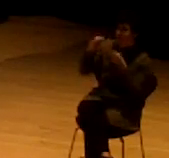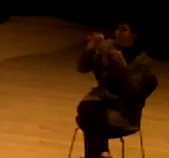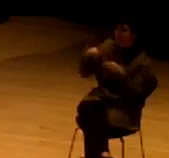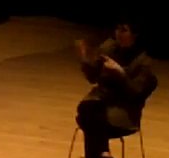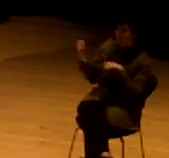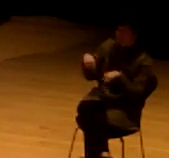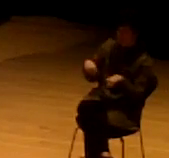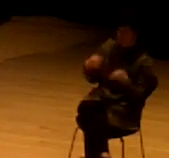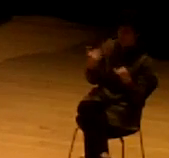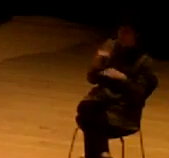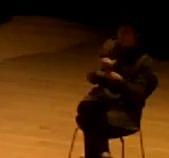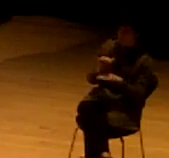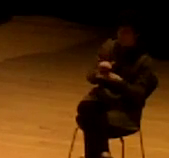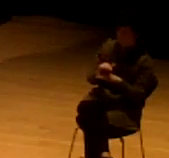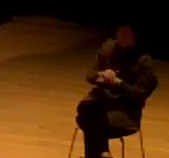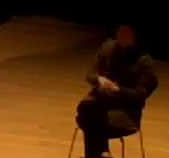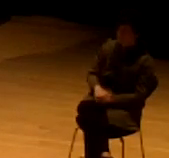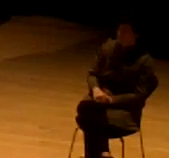conversation,